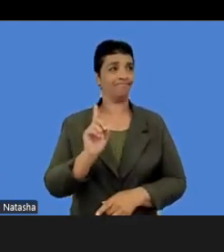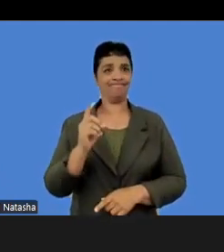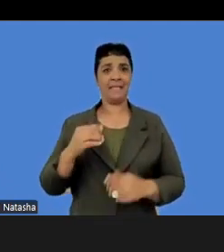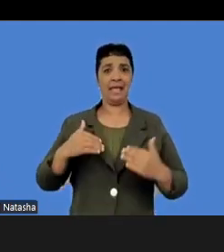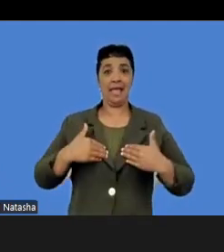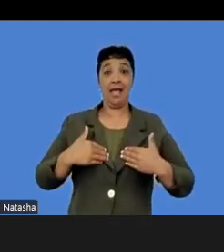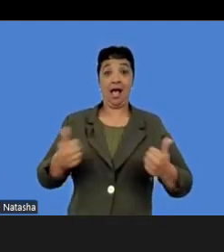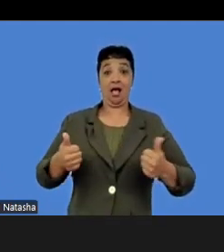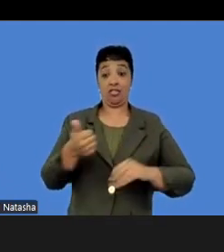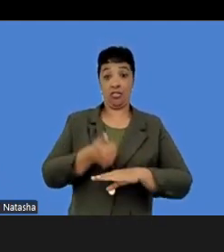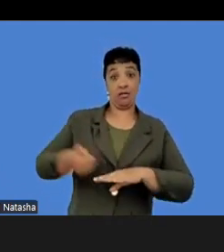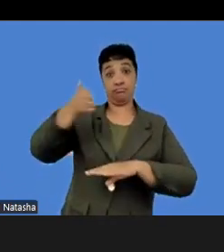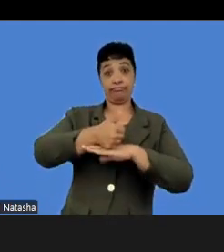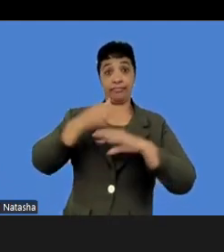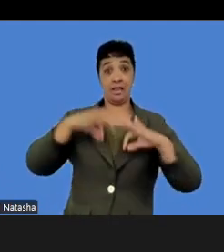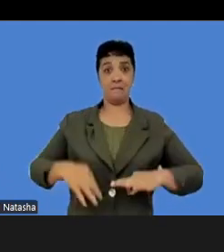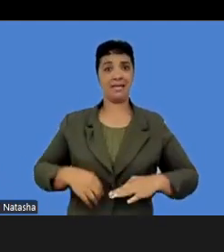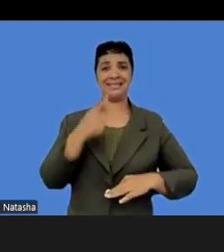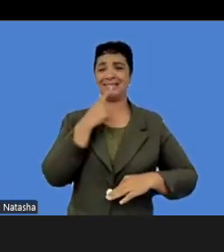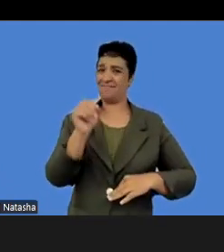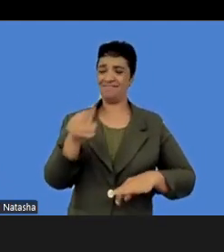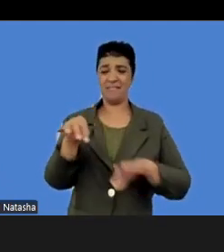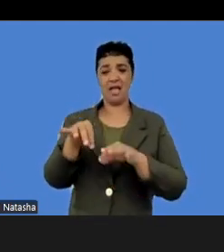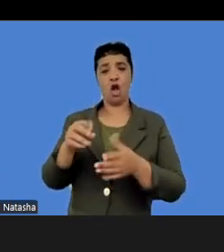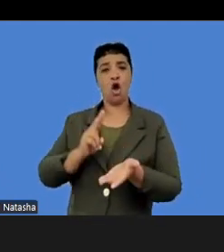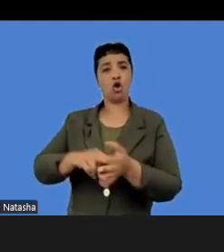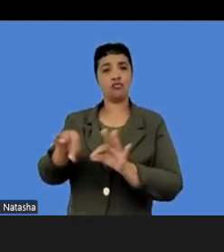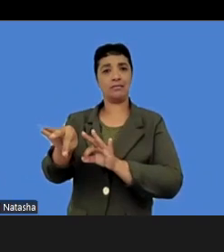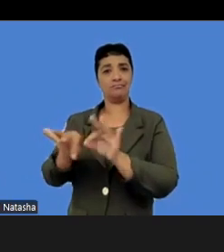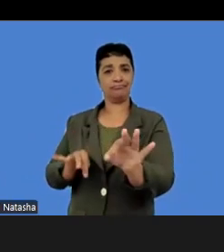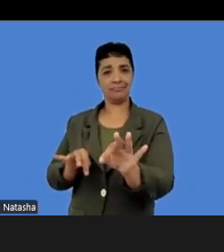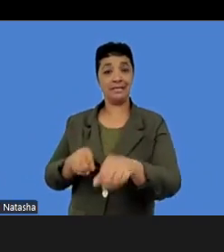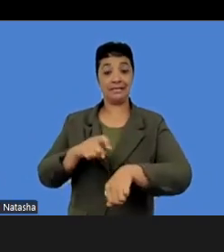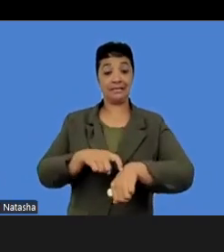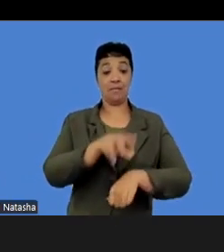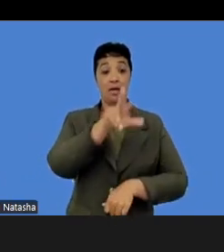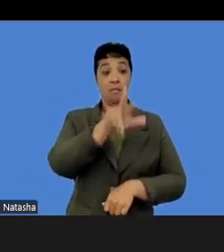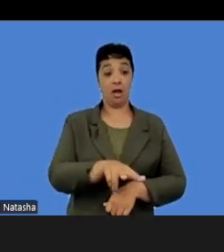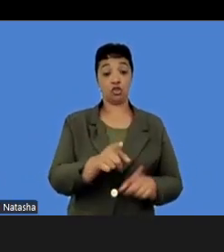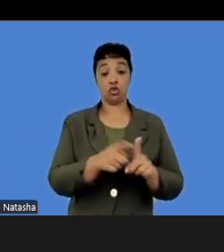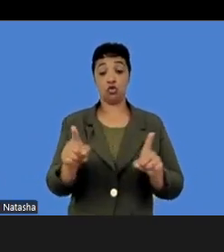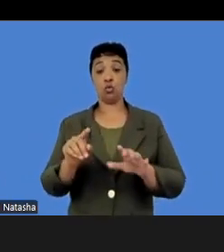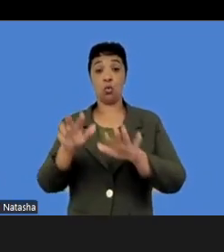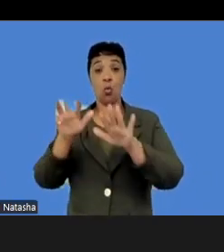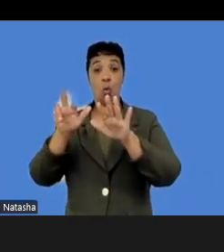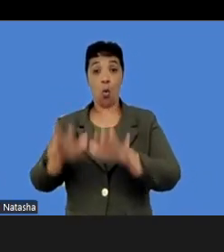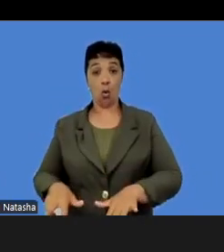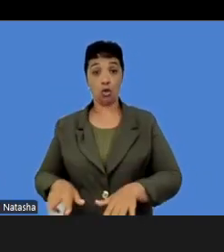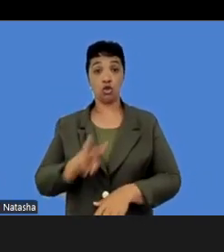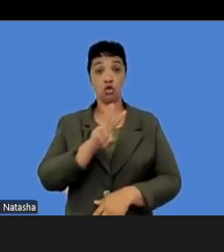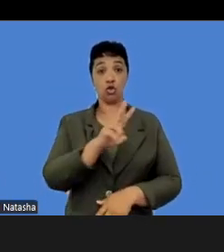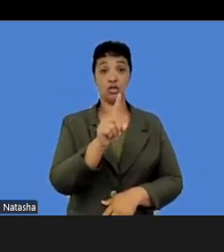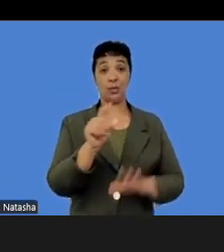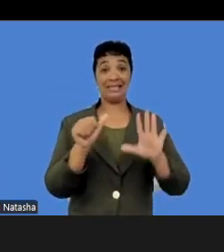she terminated the contract between March and August of 2016, she moved